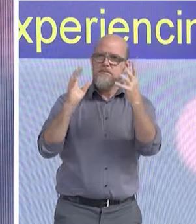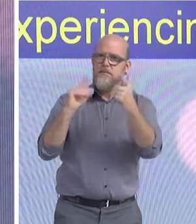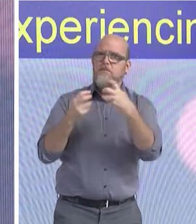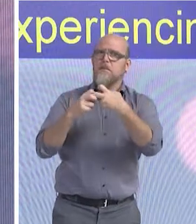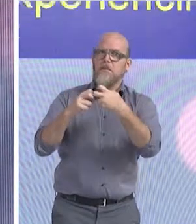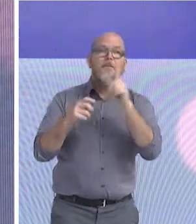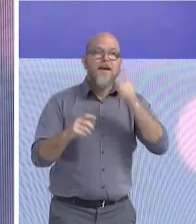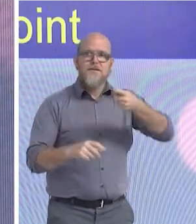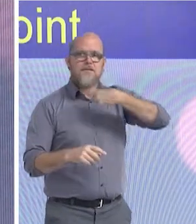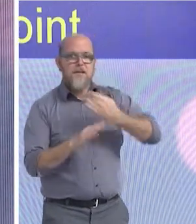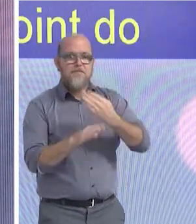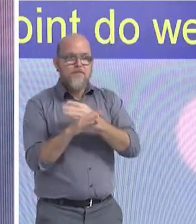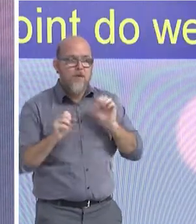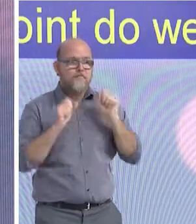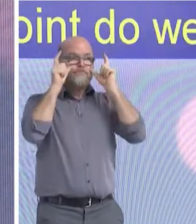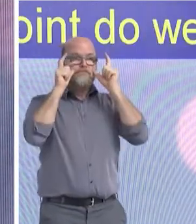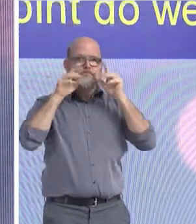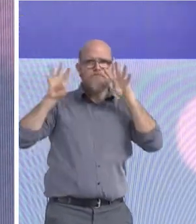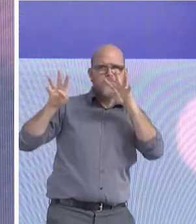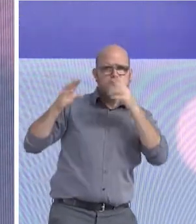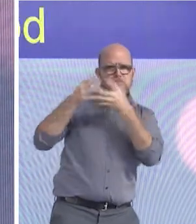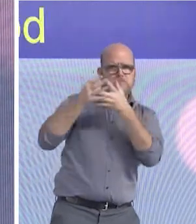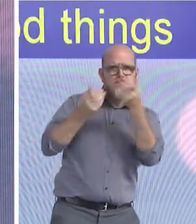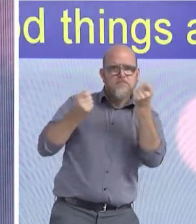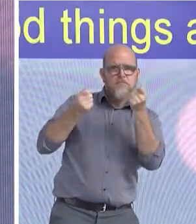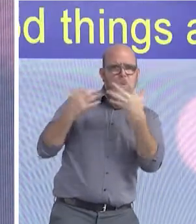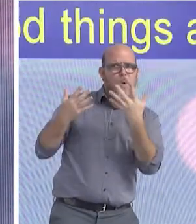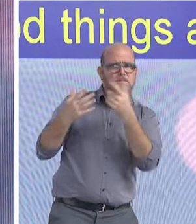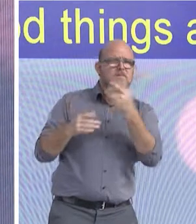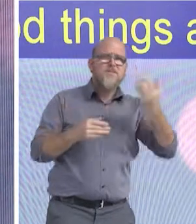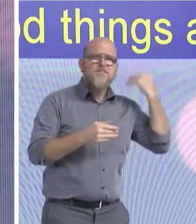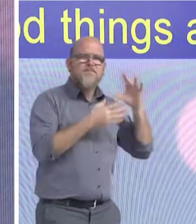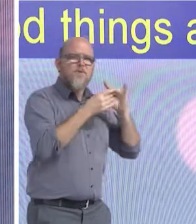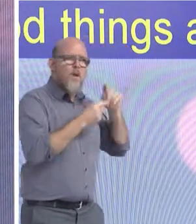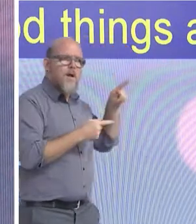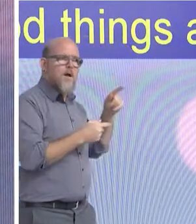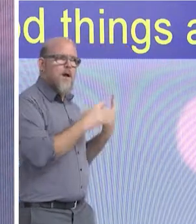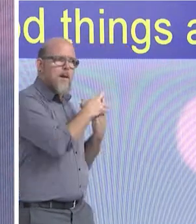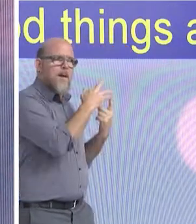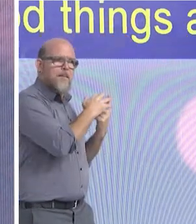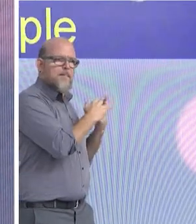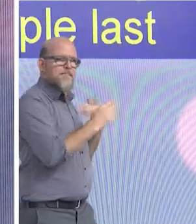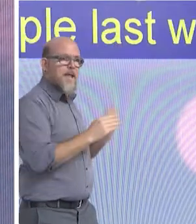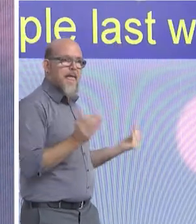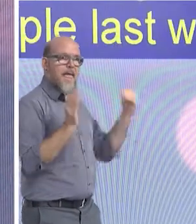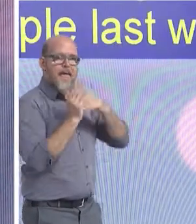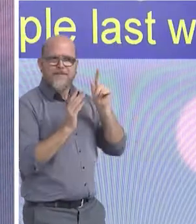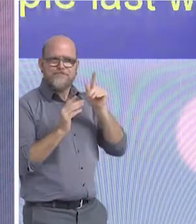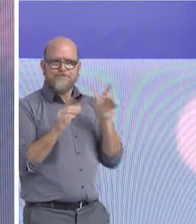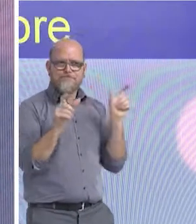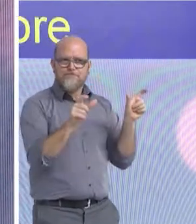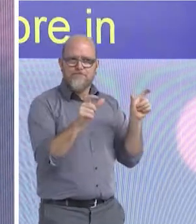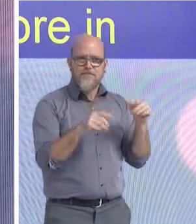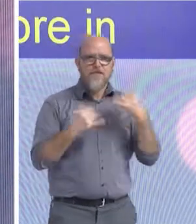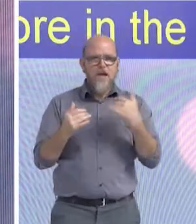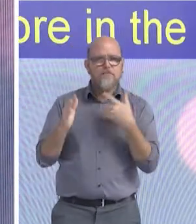But I think good things are happening. I mean, for example, last week or the week before in the European Parliament,